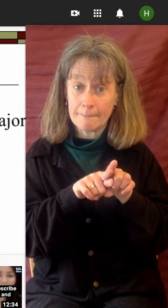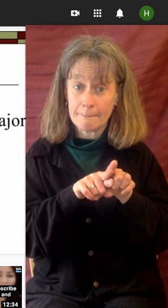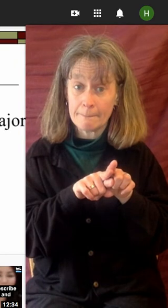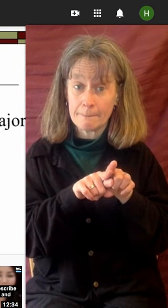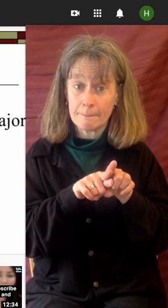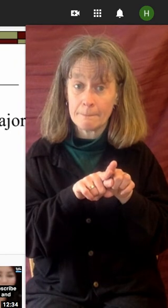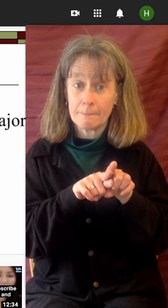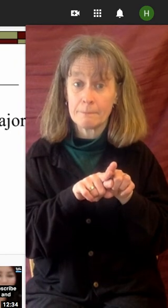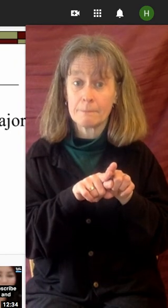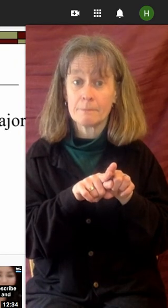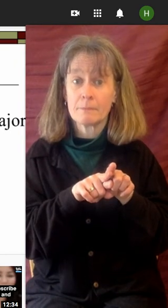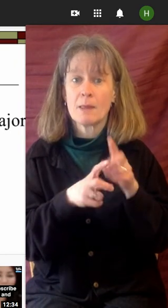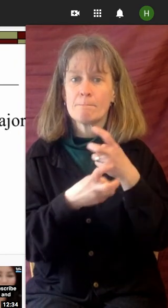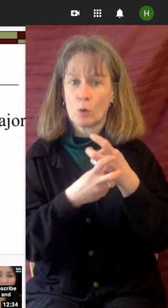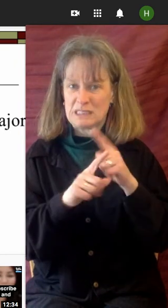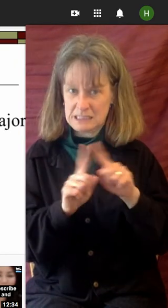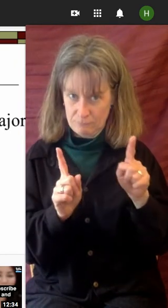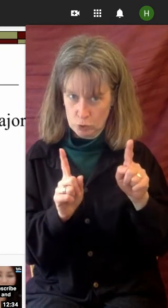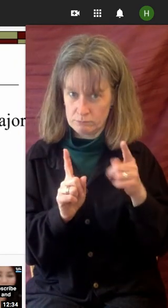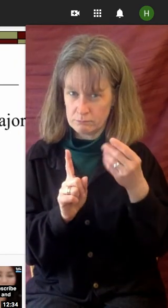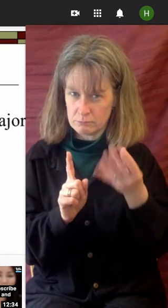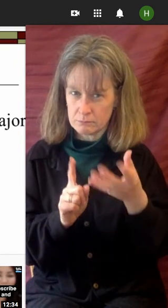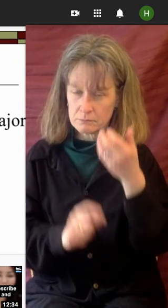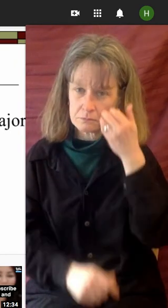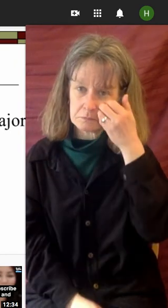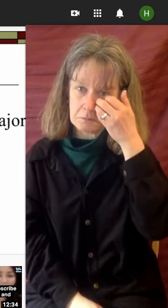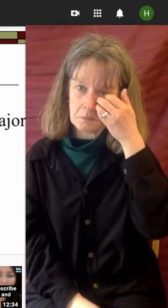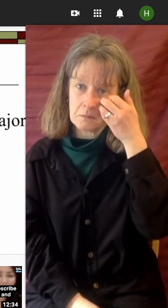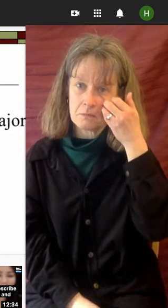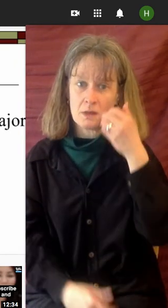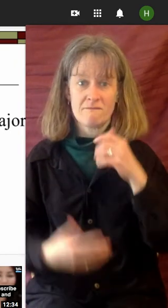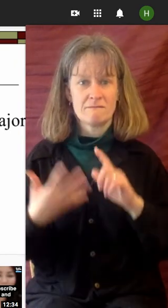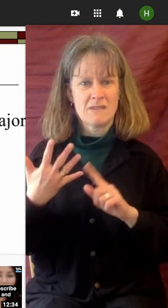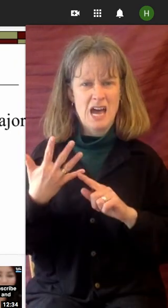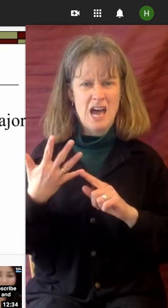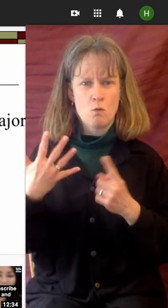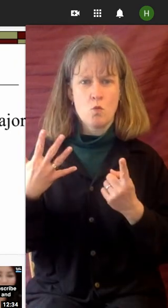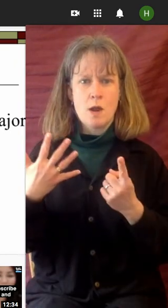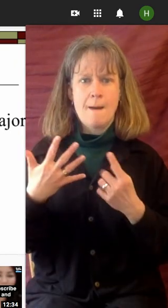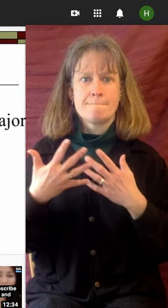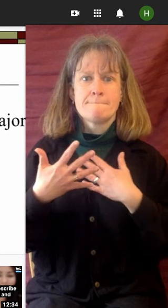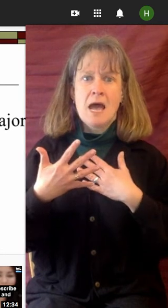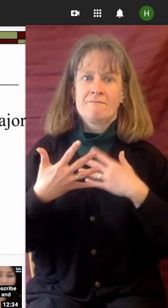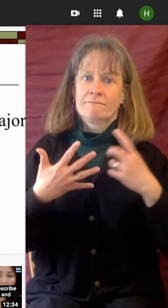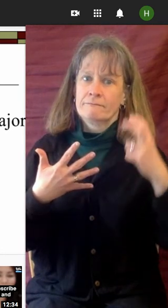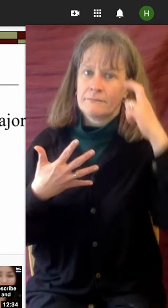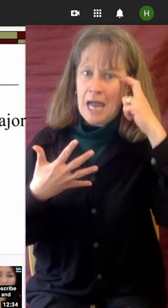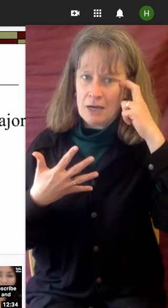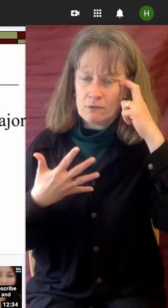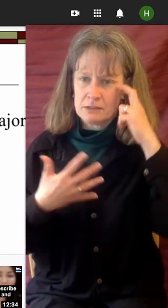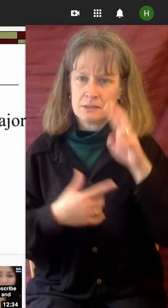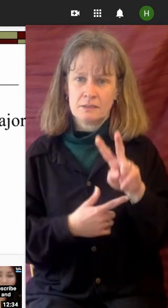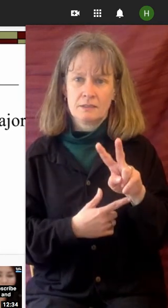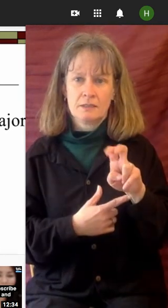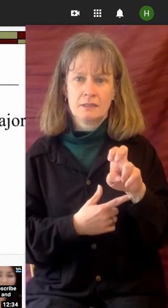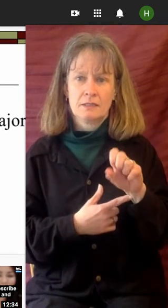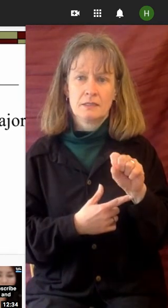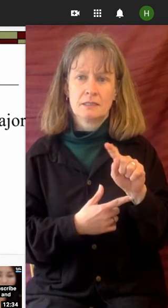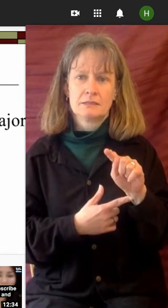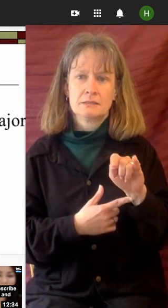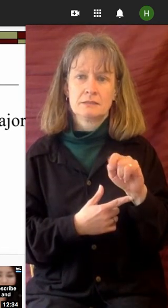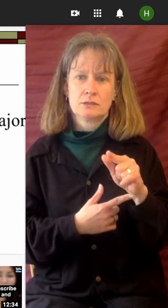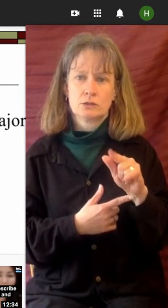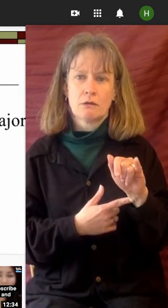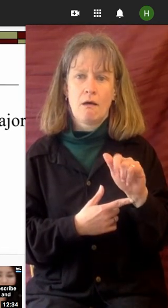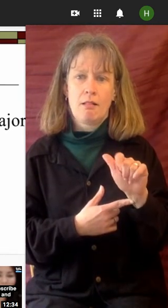Number 5, one of my favorites, vestigial structures. So the description is here. They're evidence